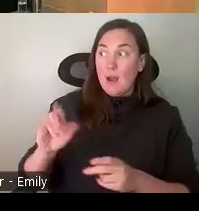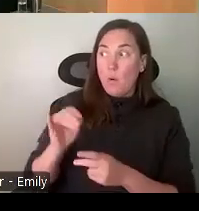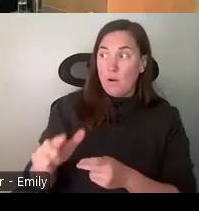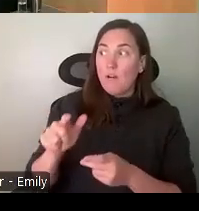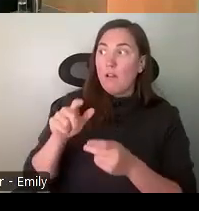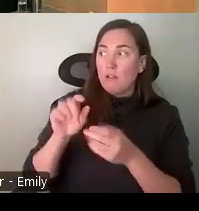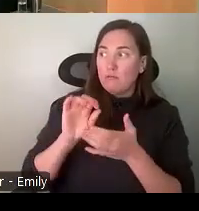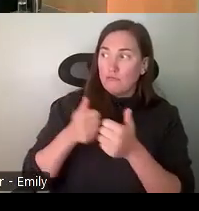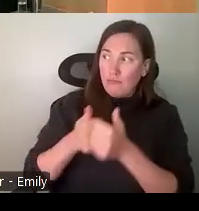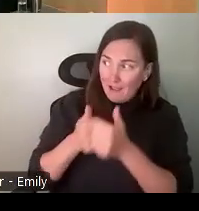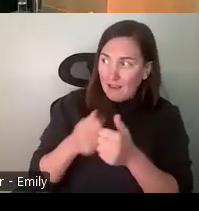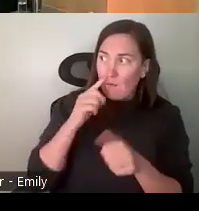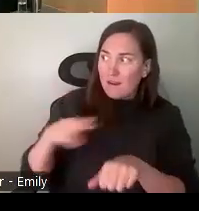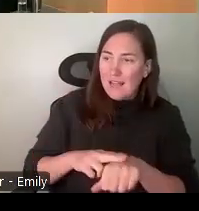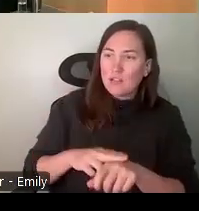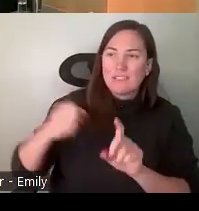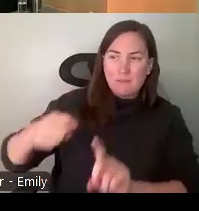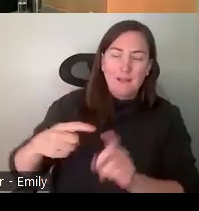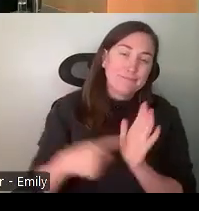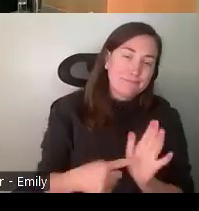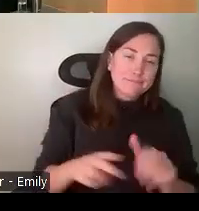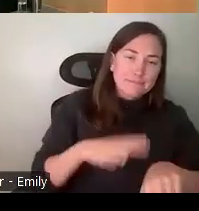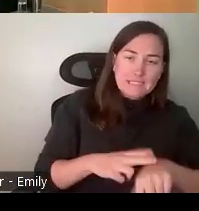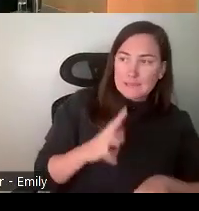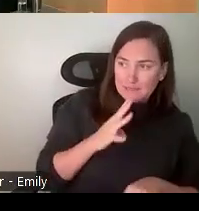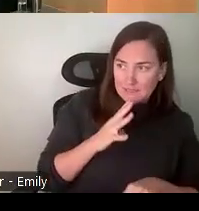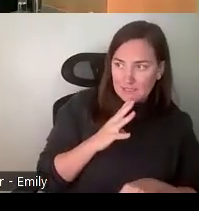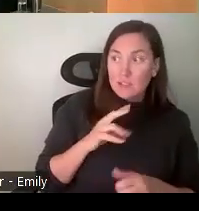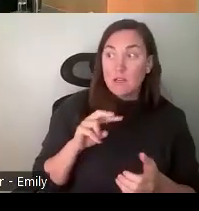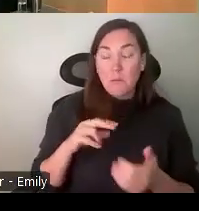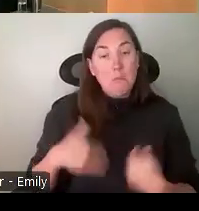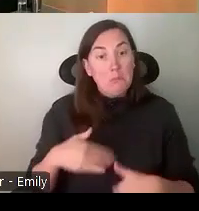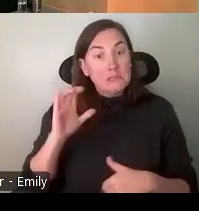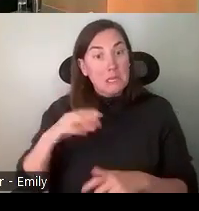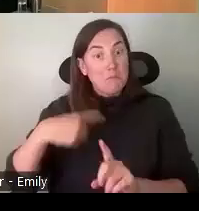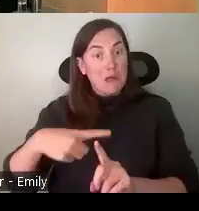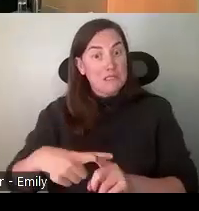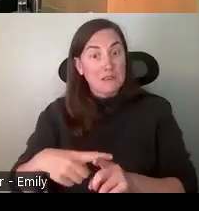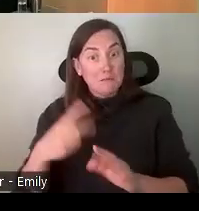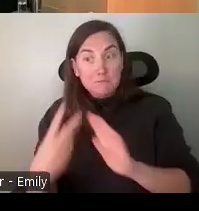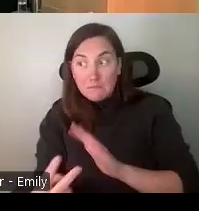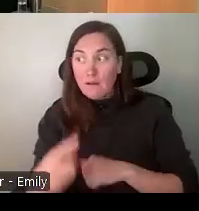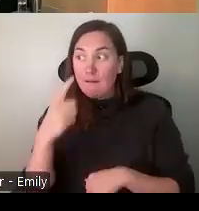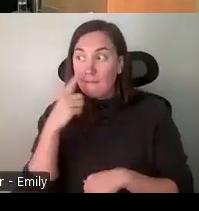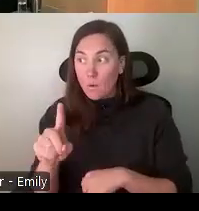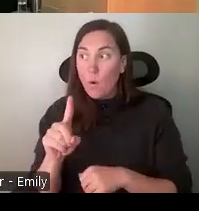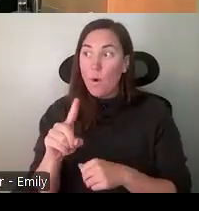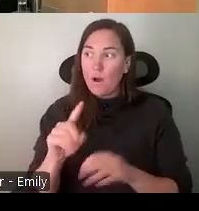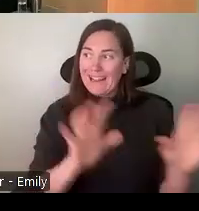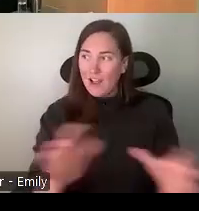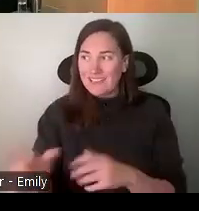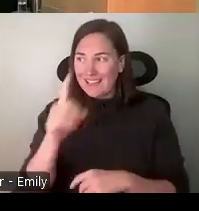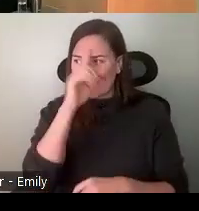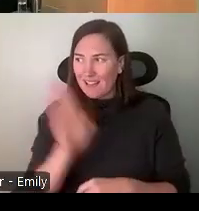as narrative speech, hold promise for characterizing speech processing in schizophrenia. So looking at